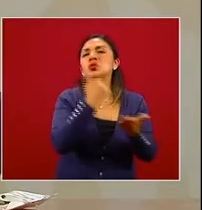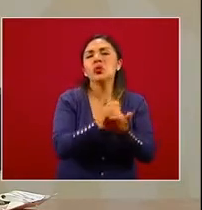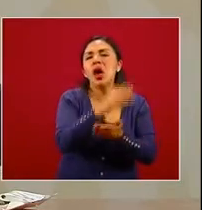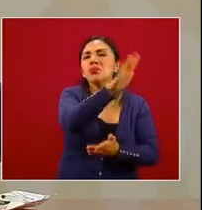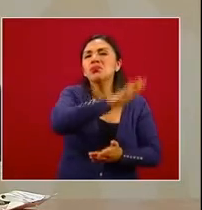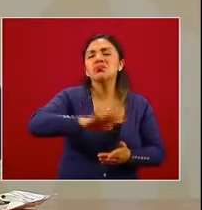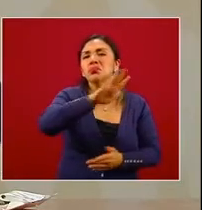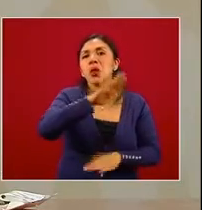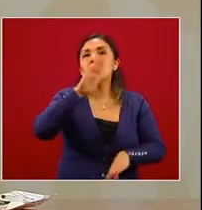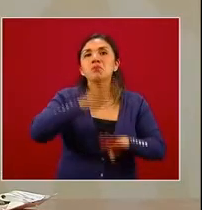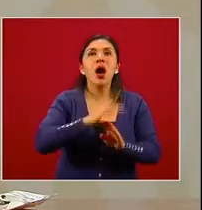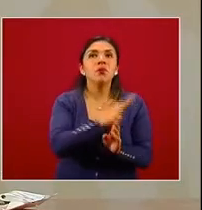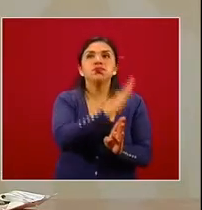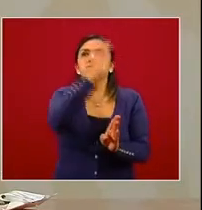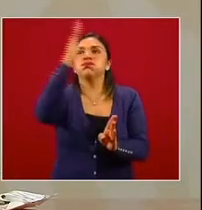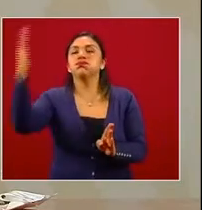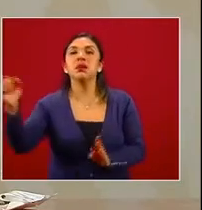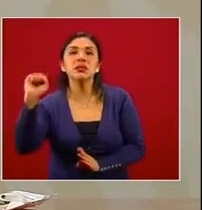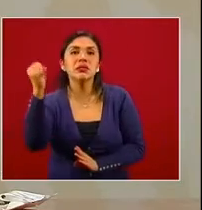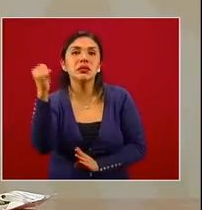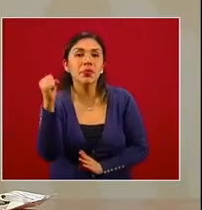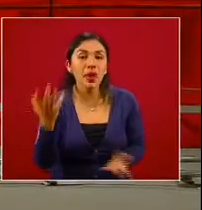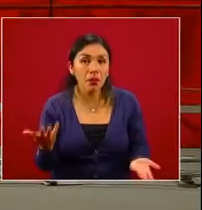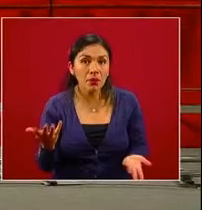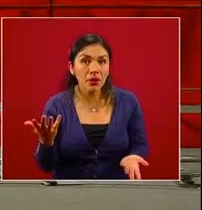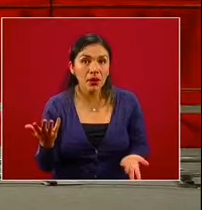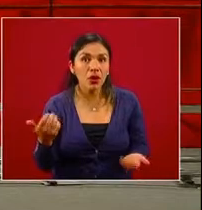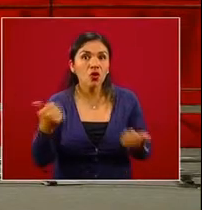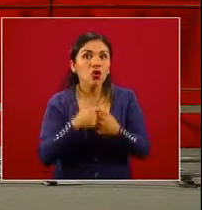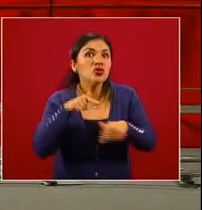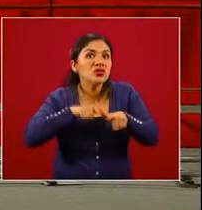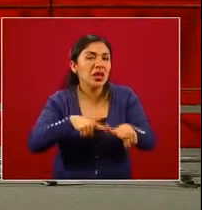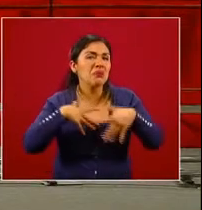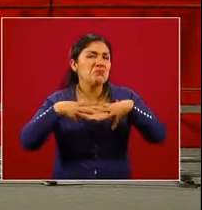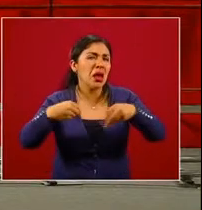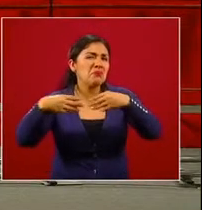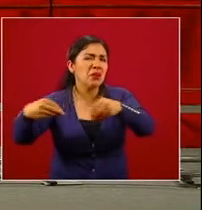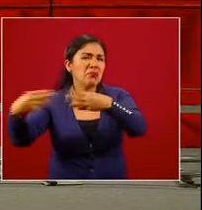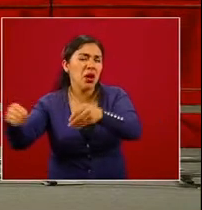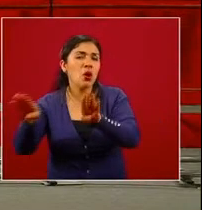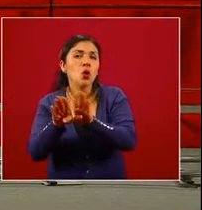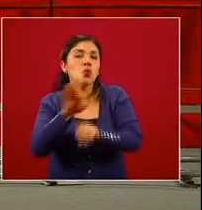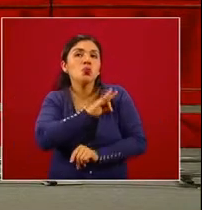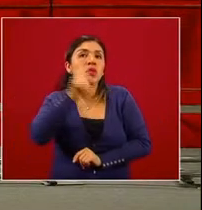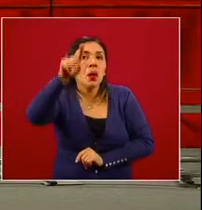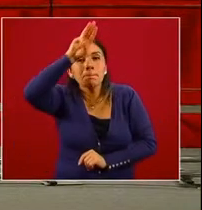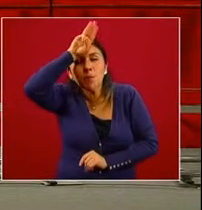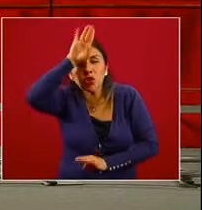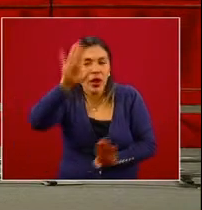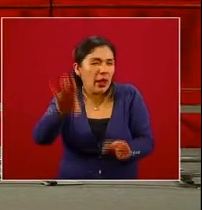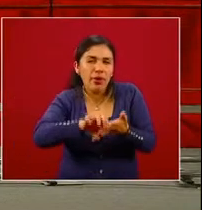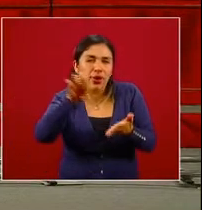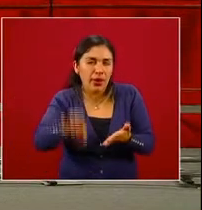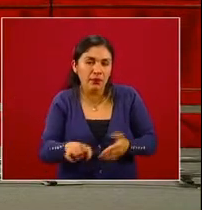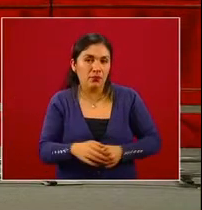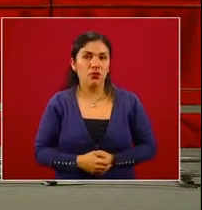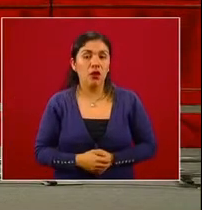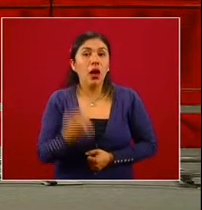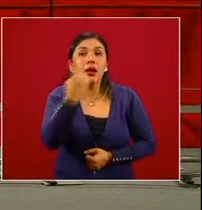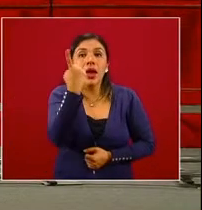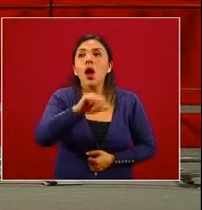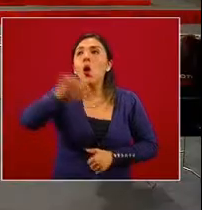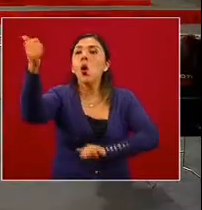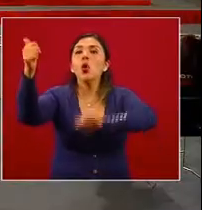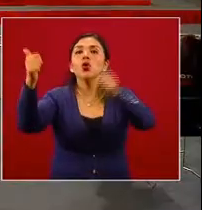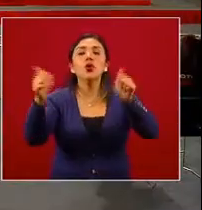big change. For example, the metropolitan area could stretch out to the end of September in terms of transmission rates, for example, in the